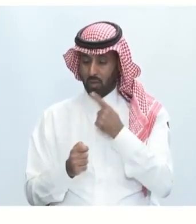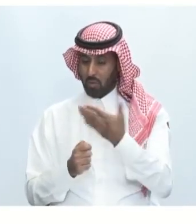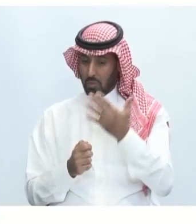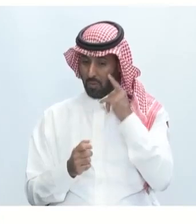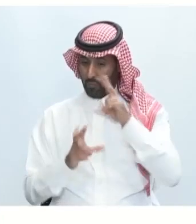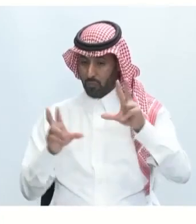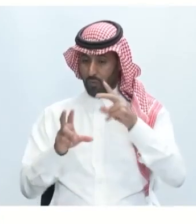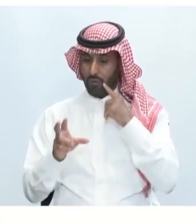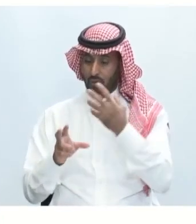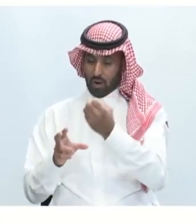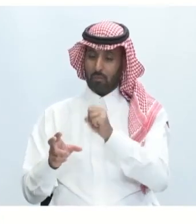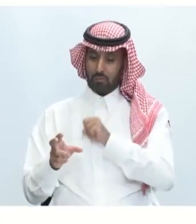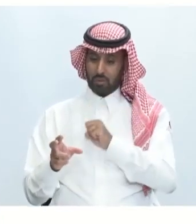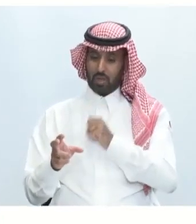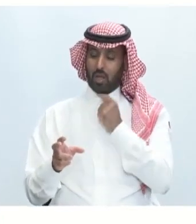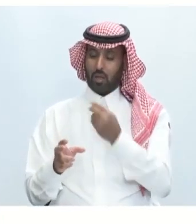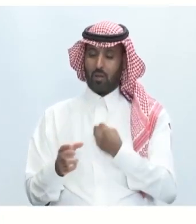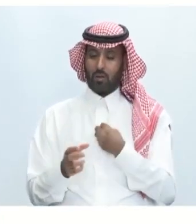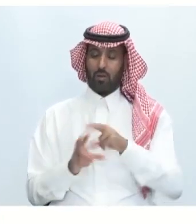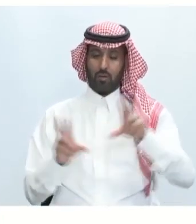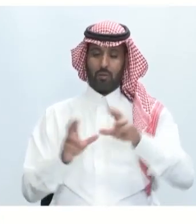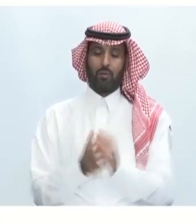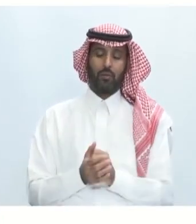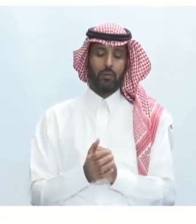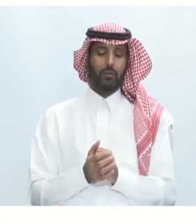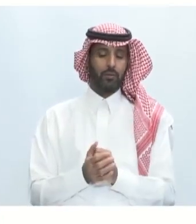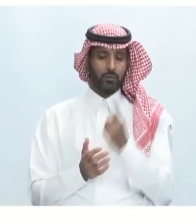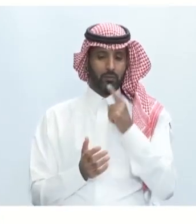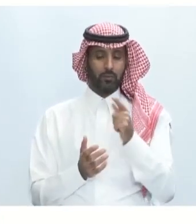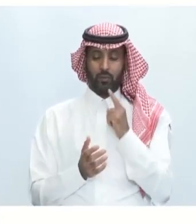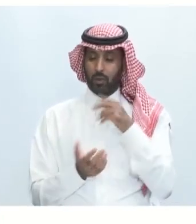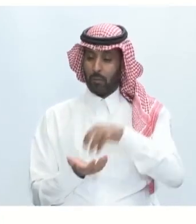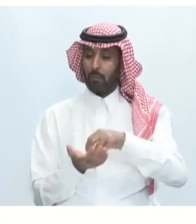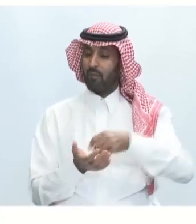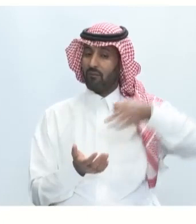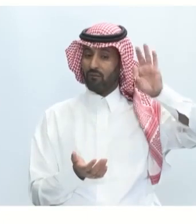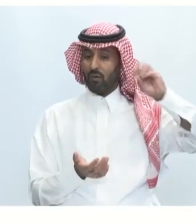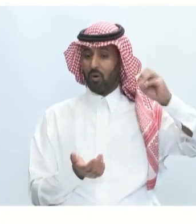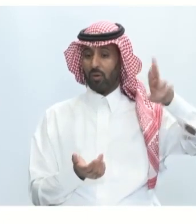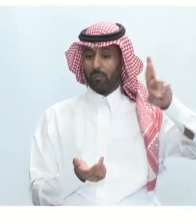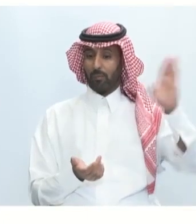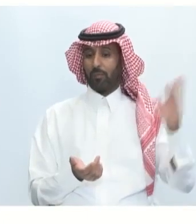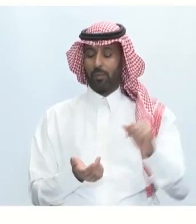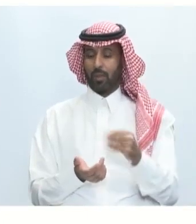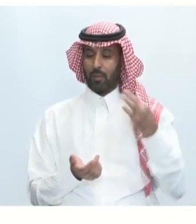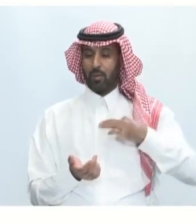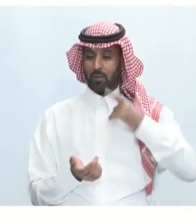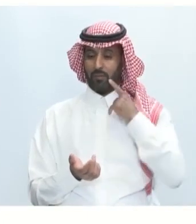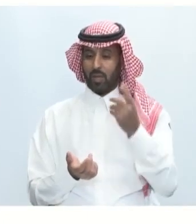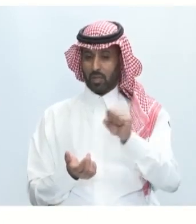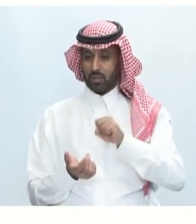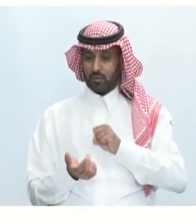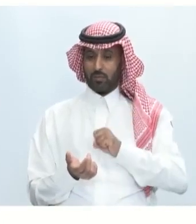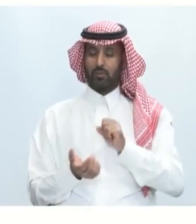I benefited by getting the TV. Note the preposition for is not used when the